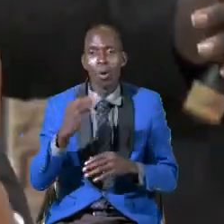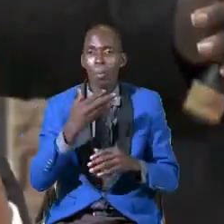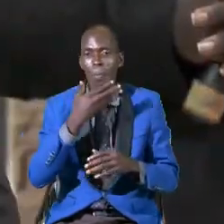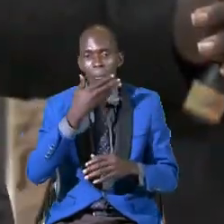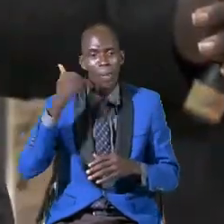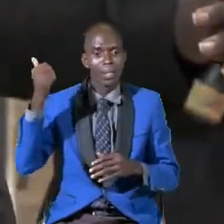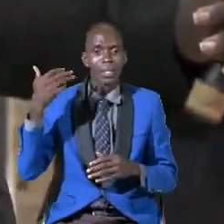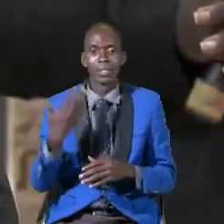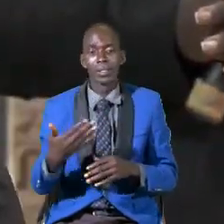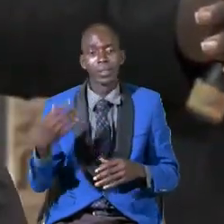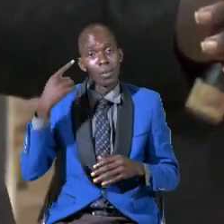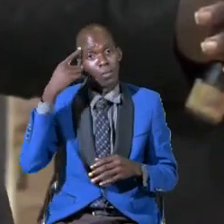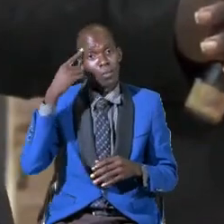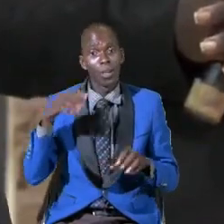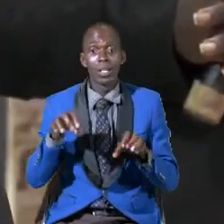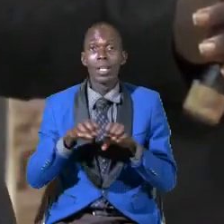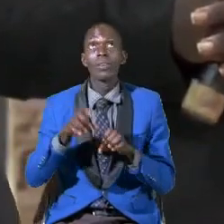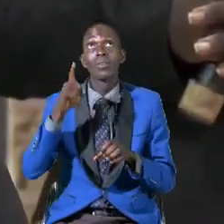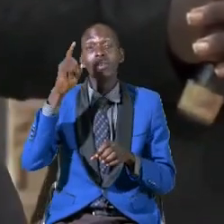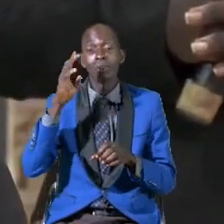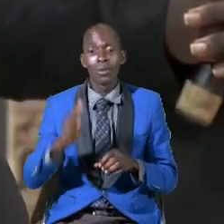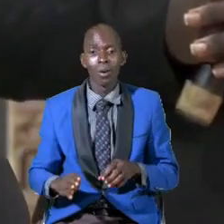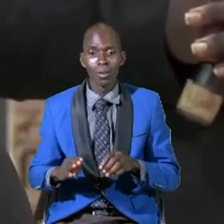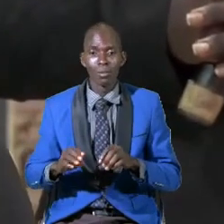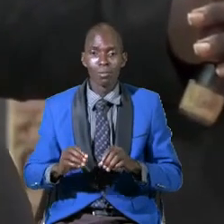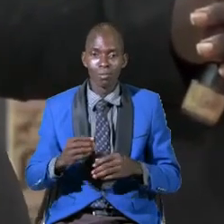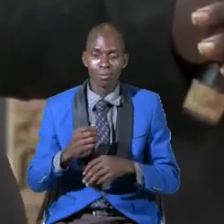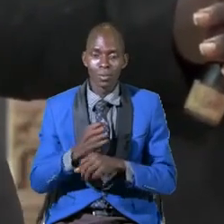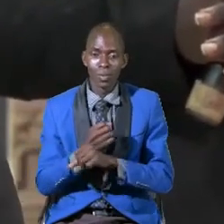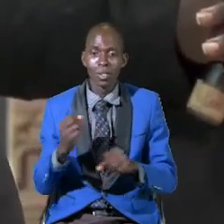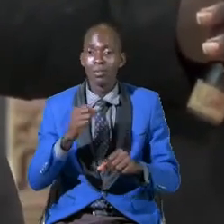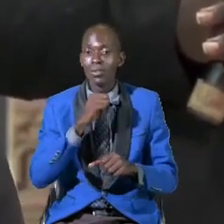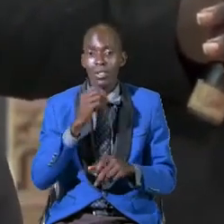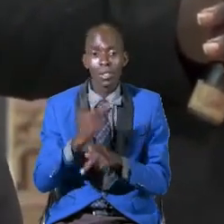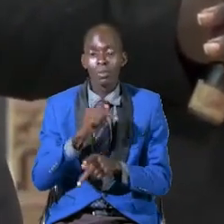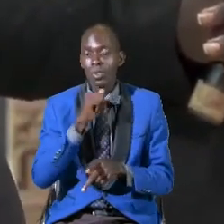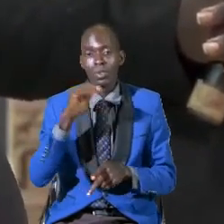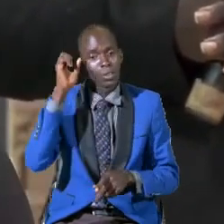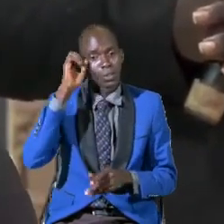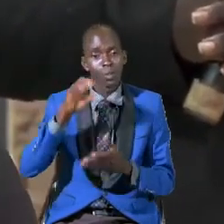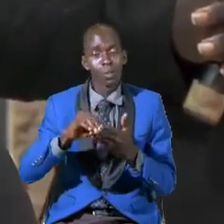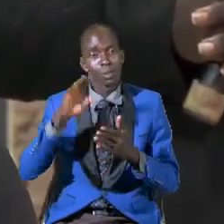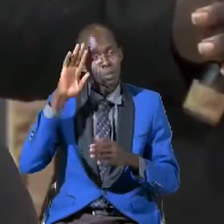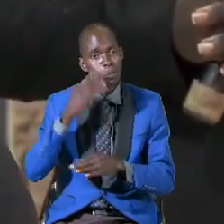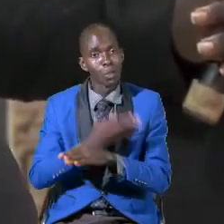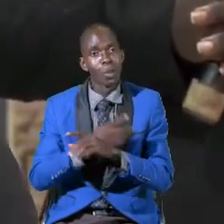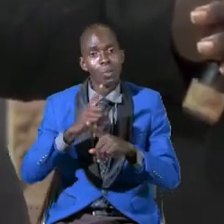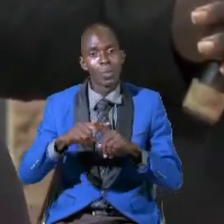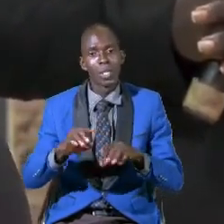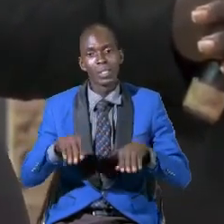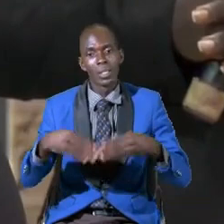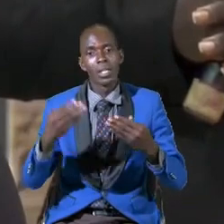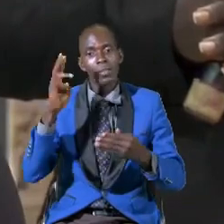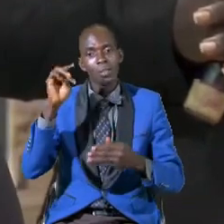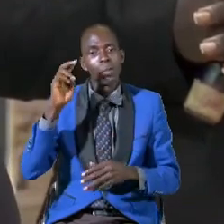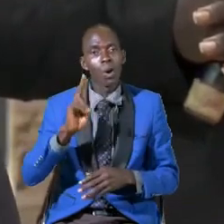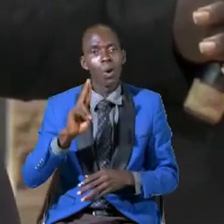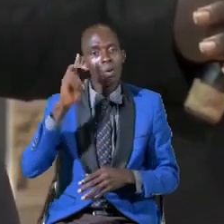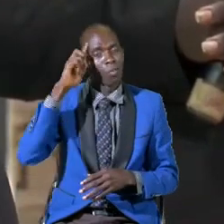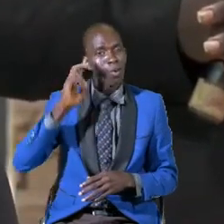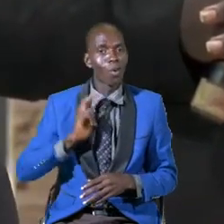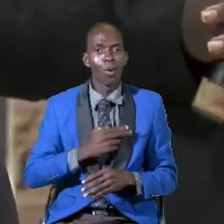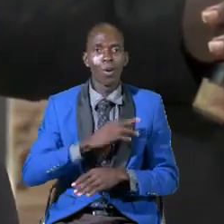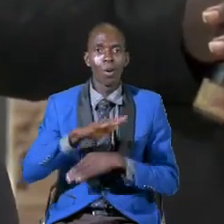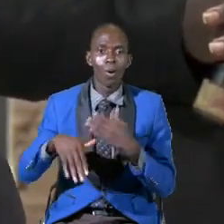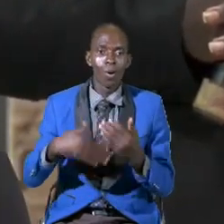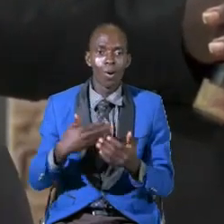For even God spared not his own son, but delivered him up for us all. How shall he not